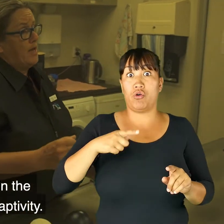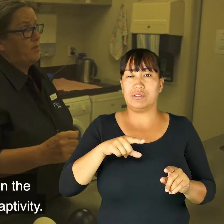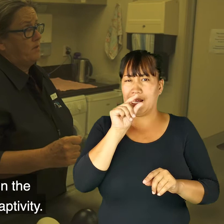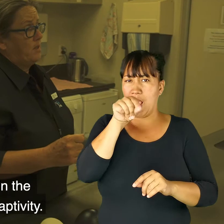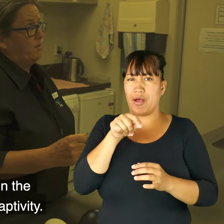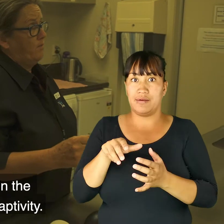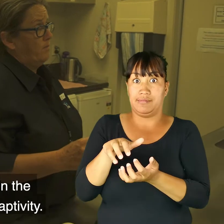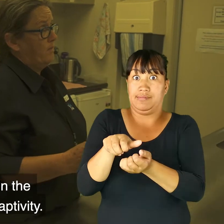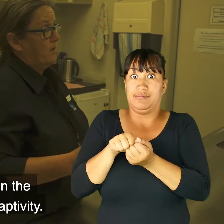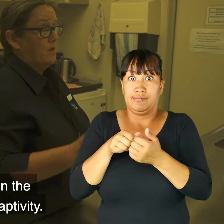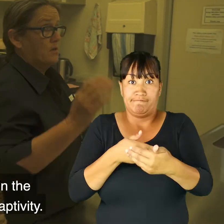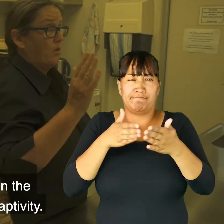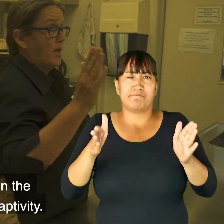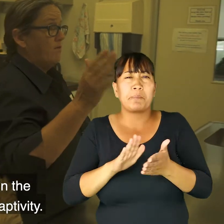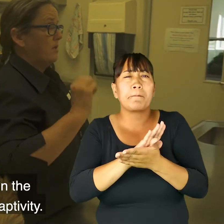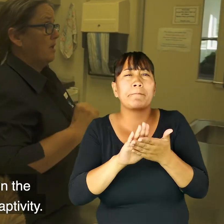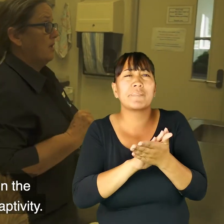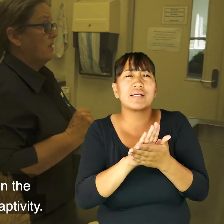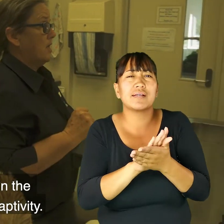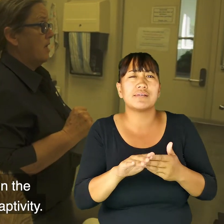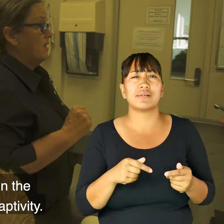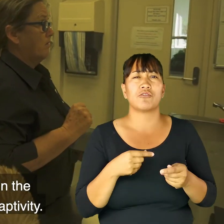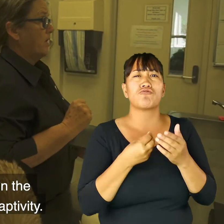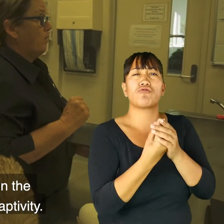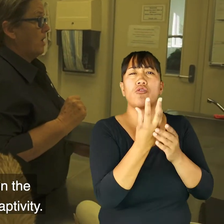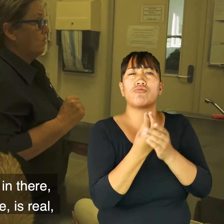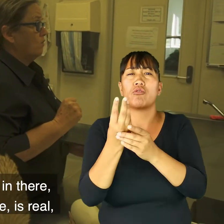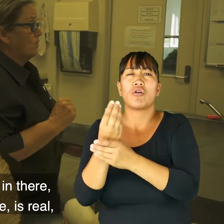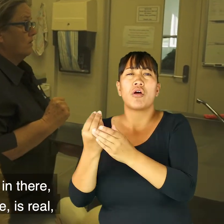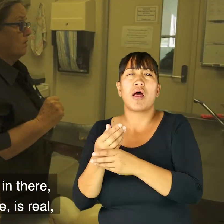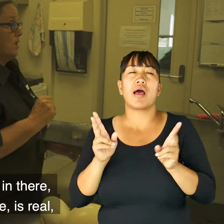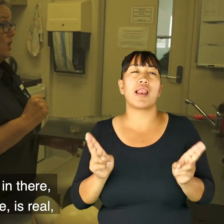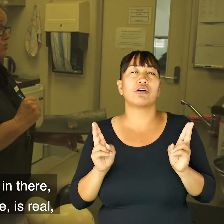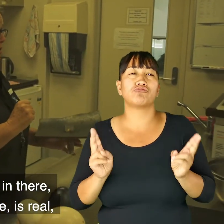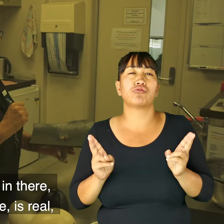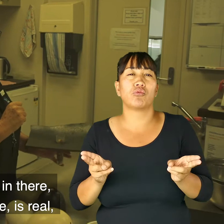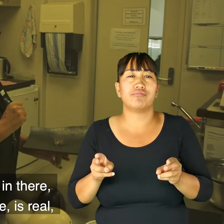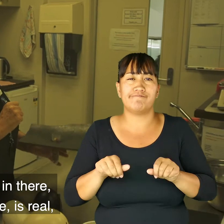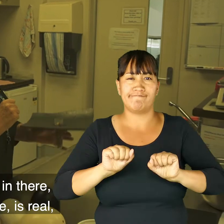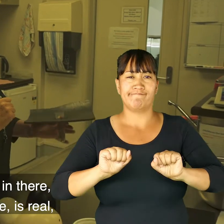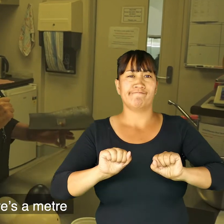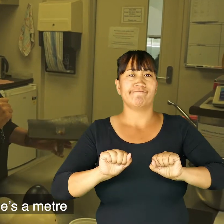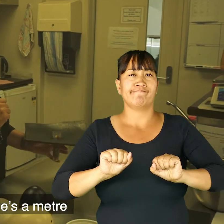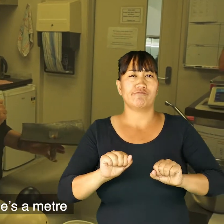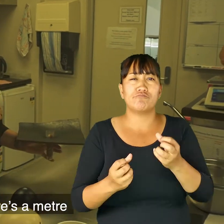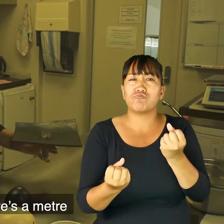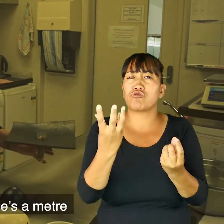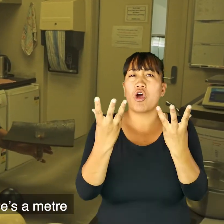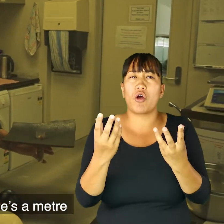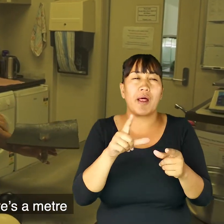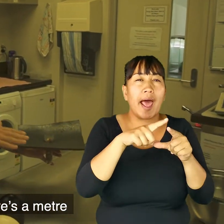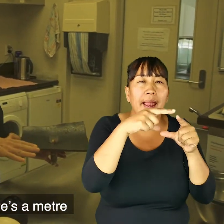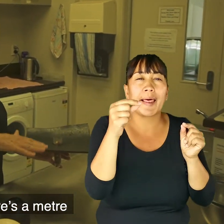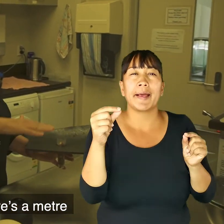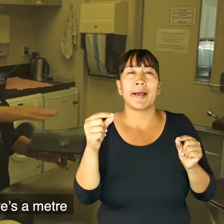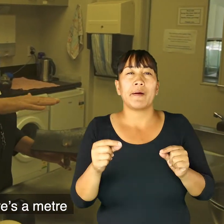can within the parameters of captivity. So everything in there, in our kiwi house, is real,